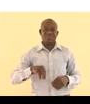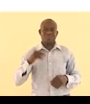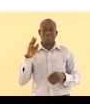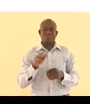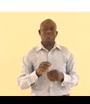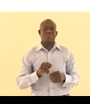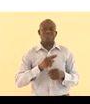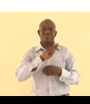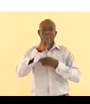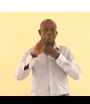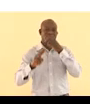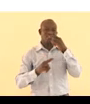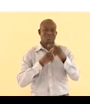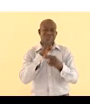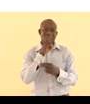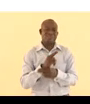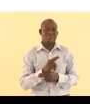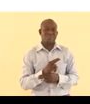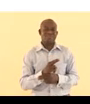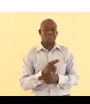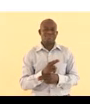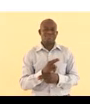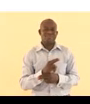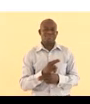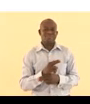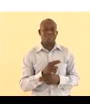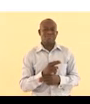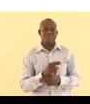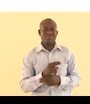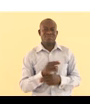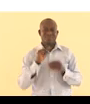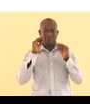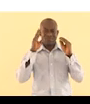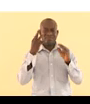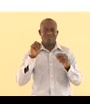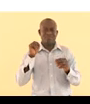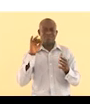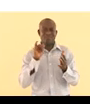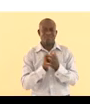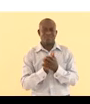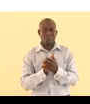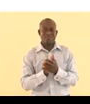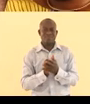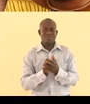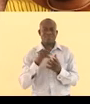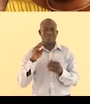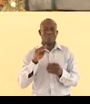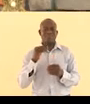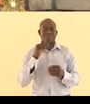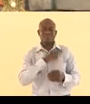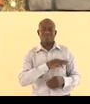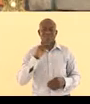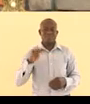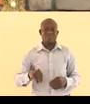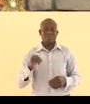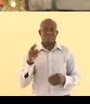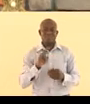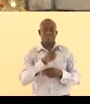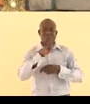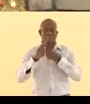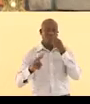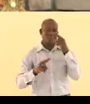this is part of the reason why he gave those two examples, to teach them that his mission